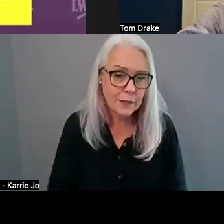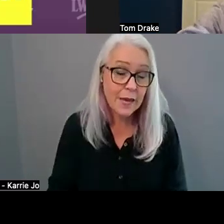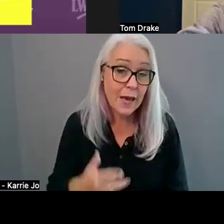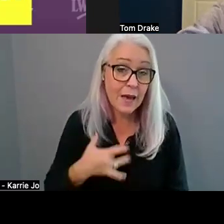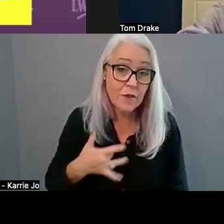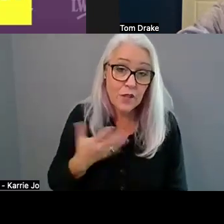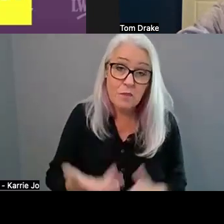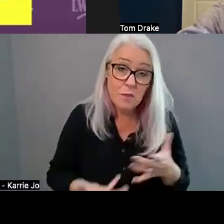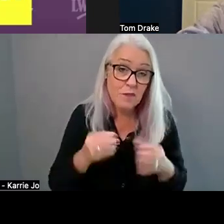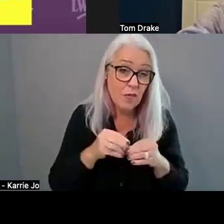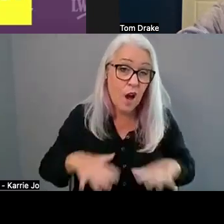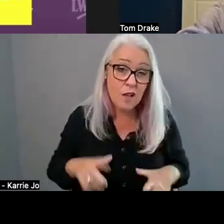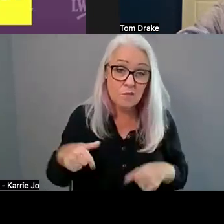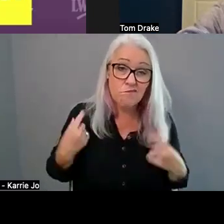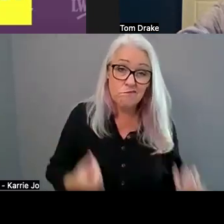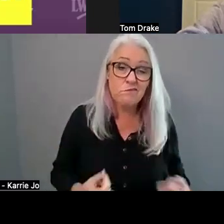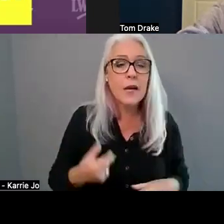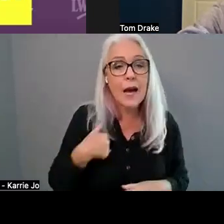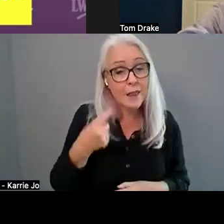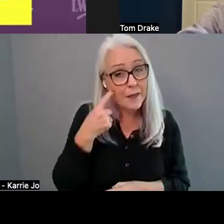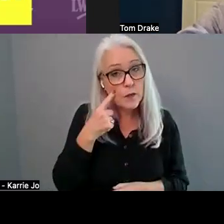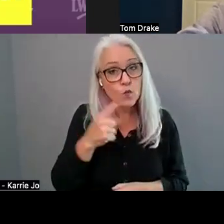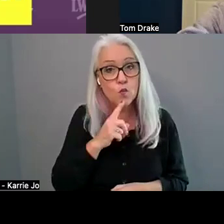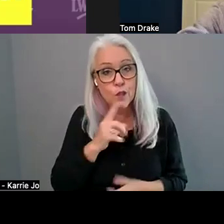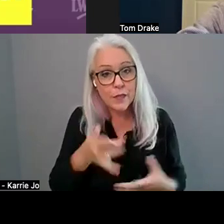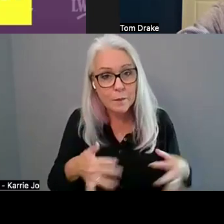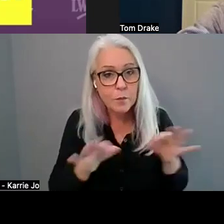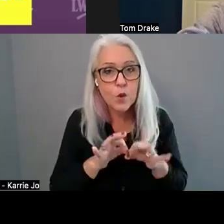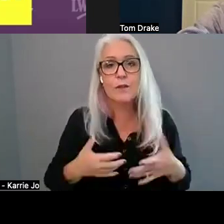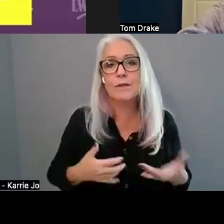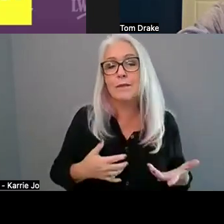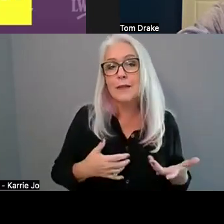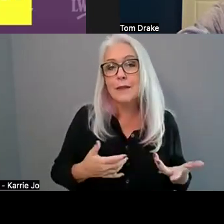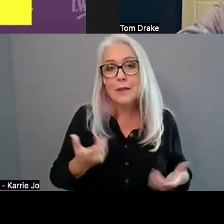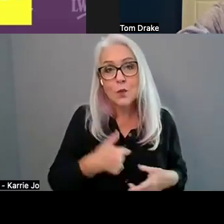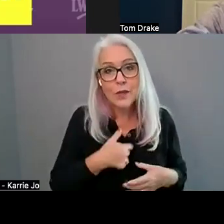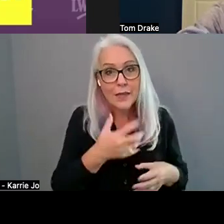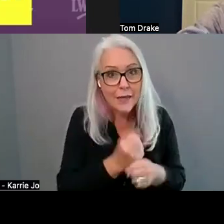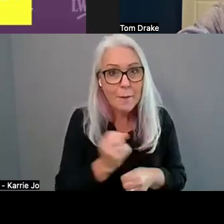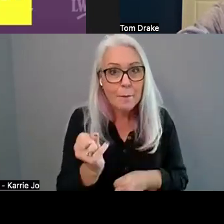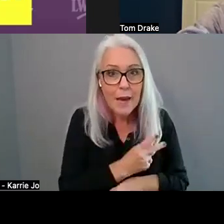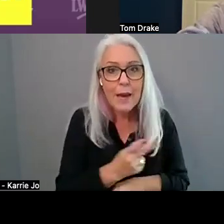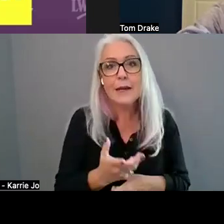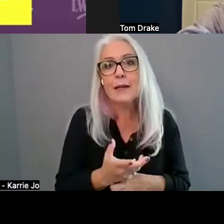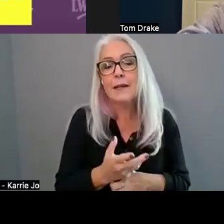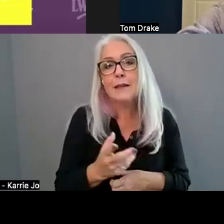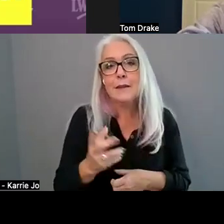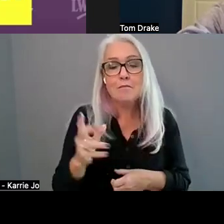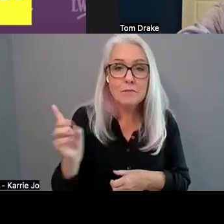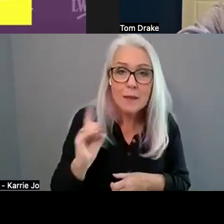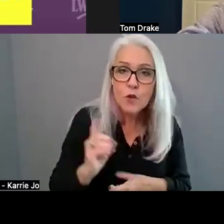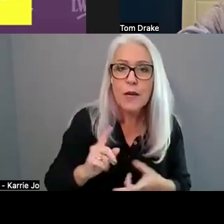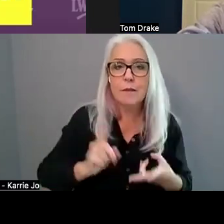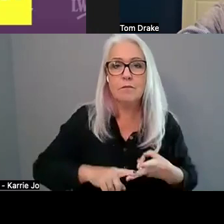the years, and I think it's very important that we get it back. And we get back Washington, of course, but we get back to being Democrats, and we get back to being